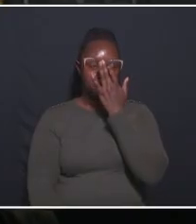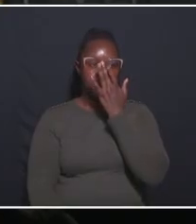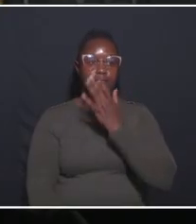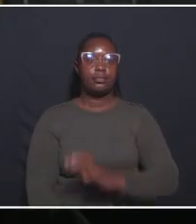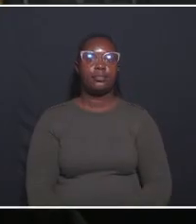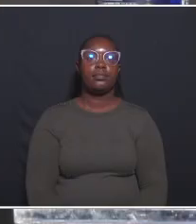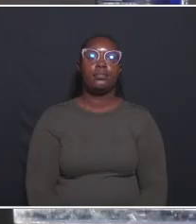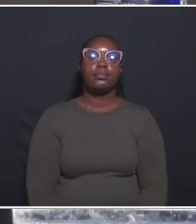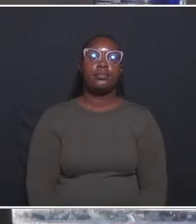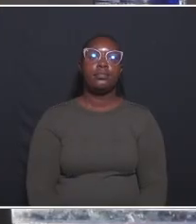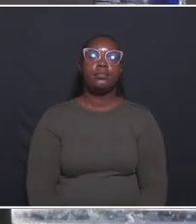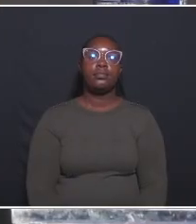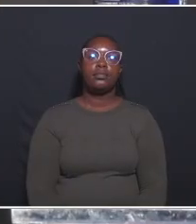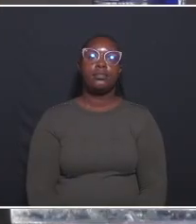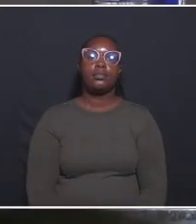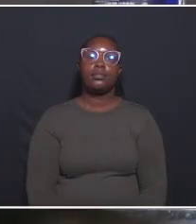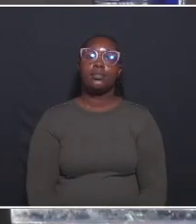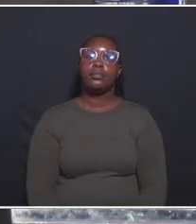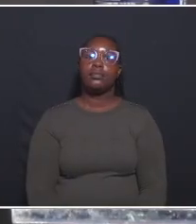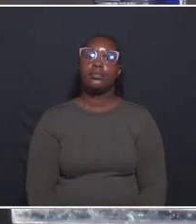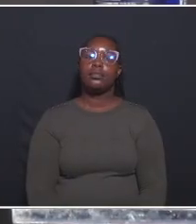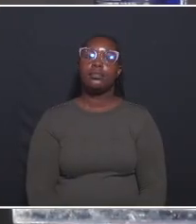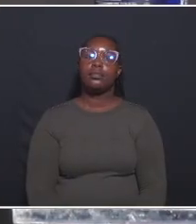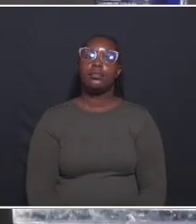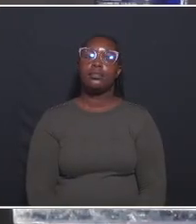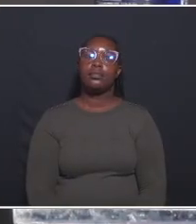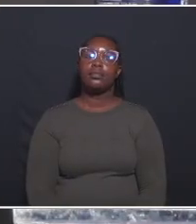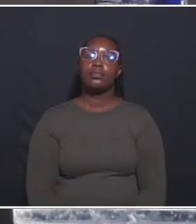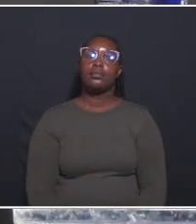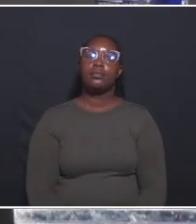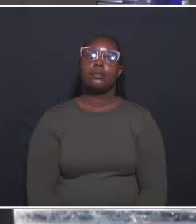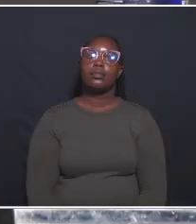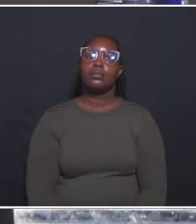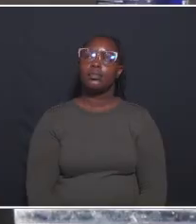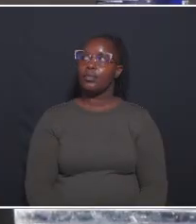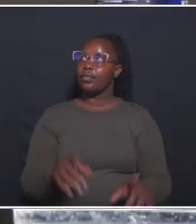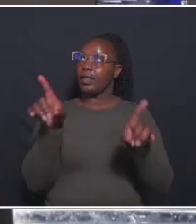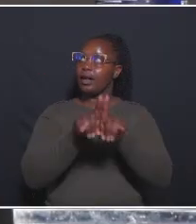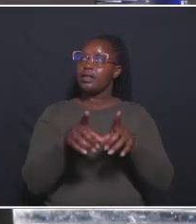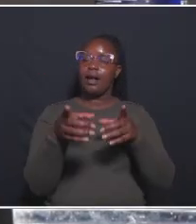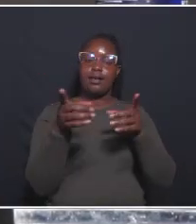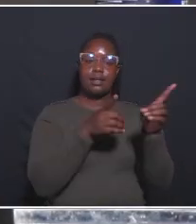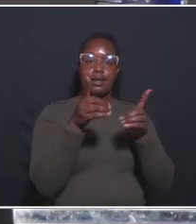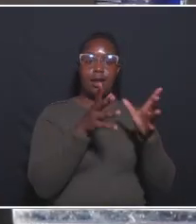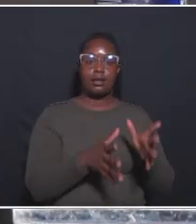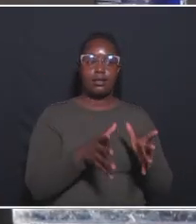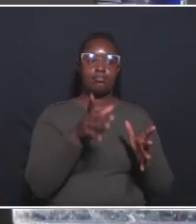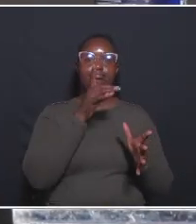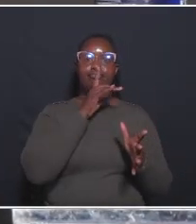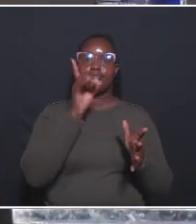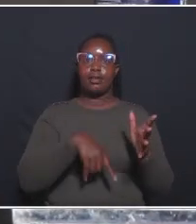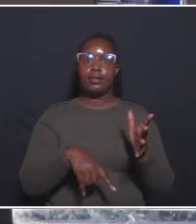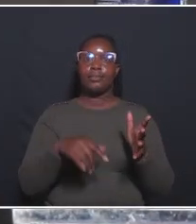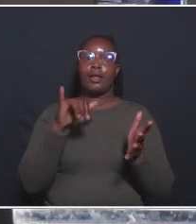Hello? Yeah. So I used a storyboard once in a feature film as a director, though. It's called Rishai. It was